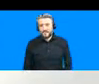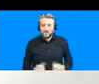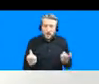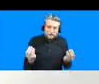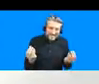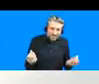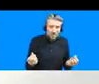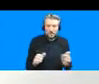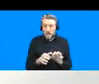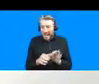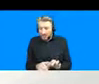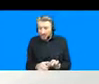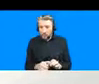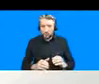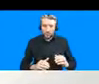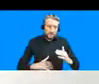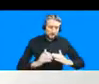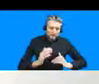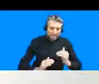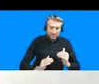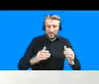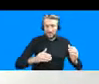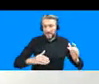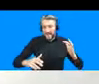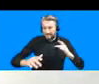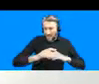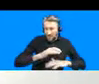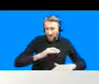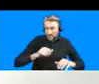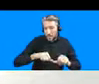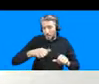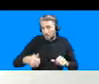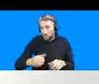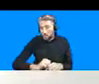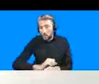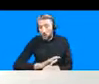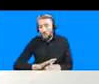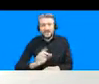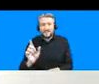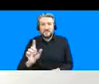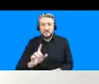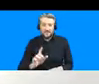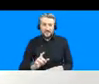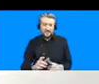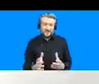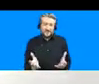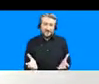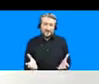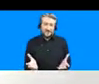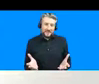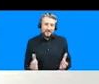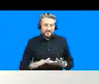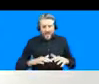environment in post-covid futures um a big question is is a look at i suppose